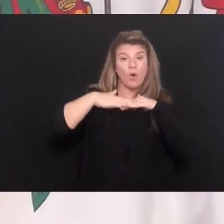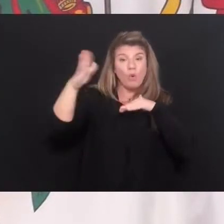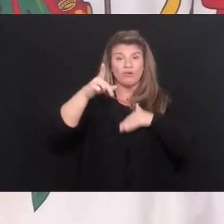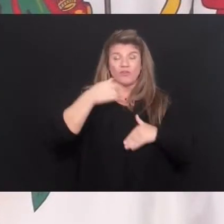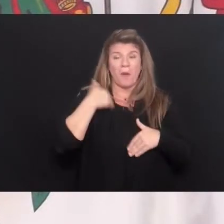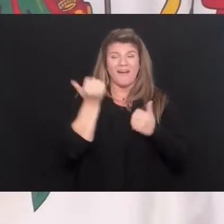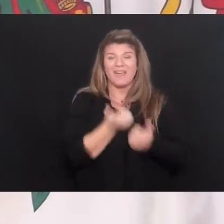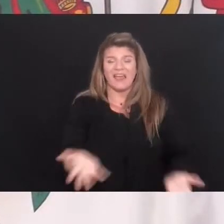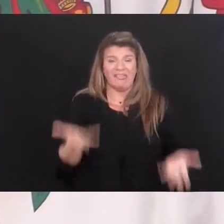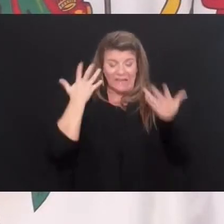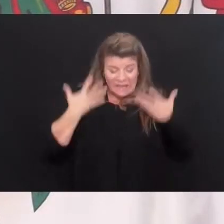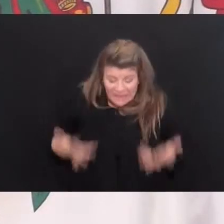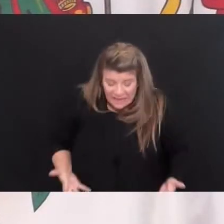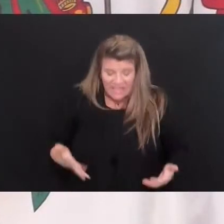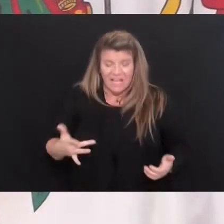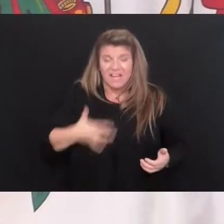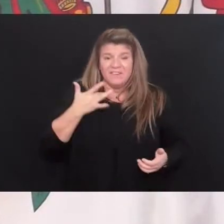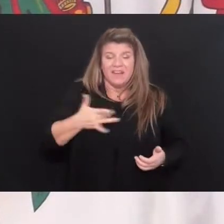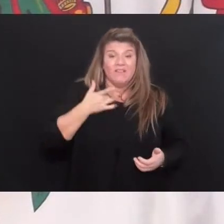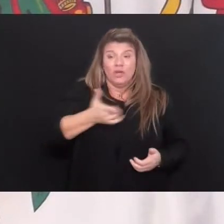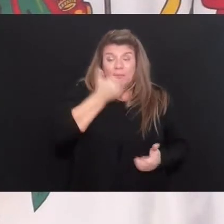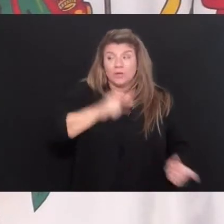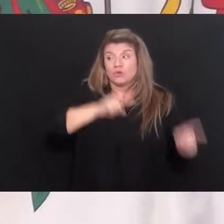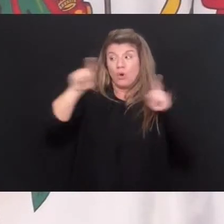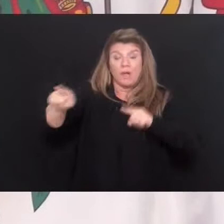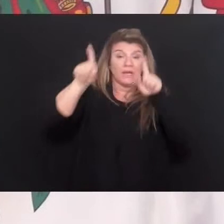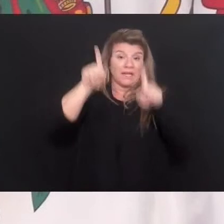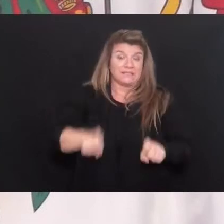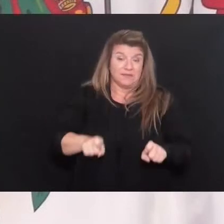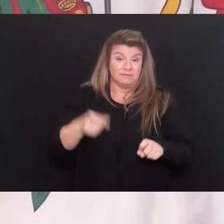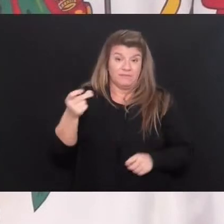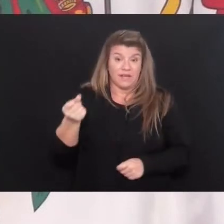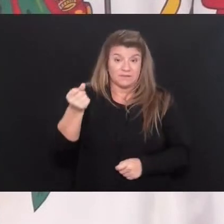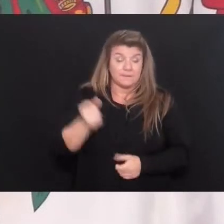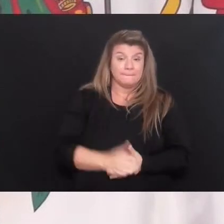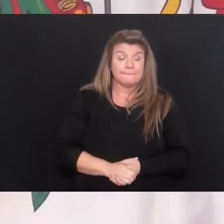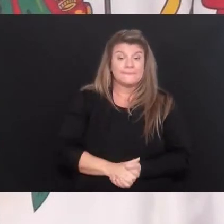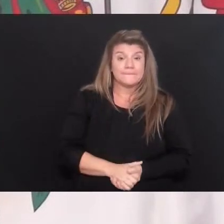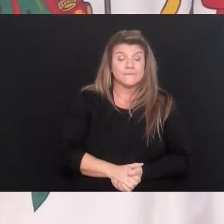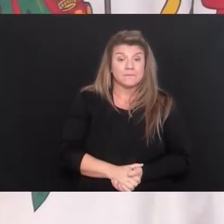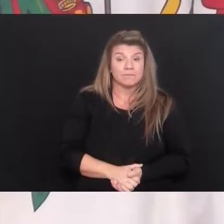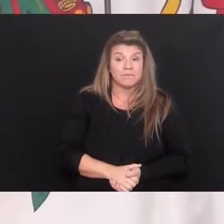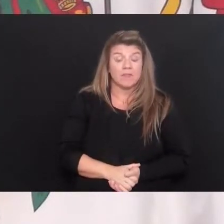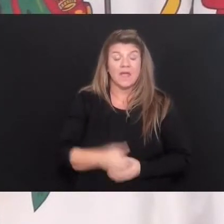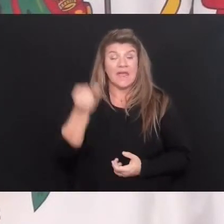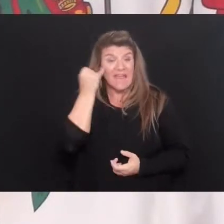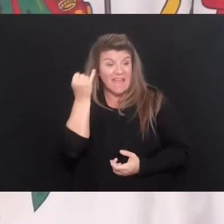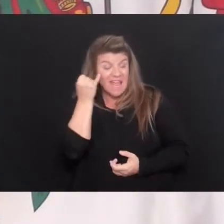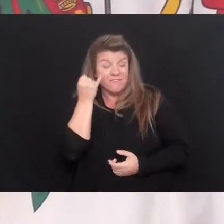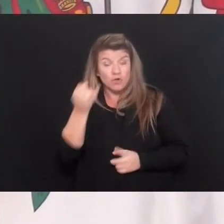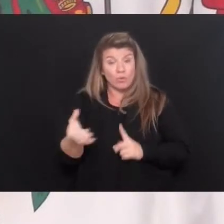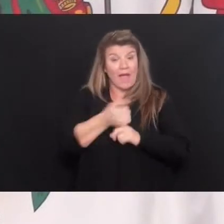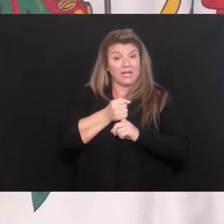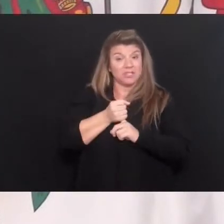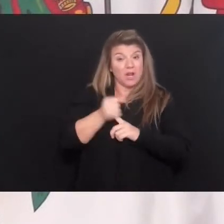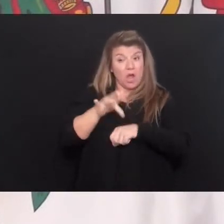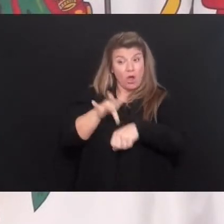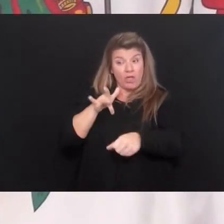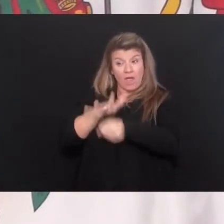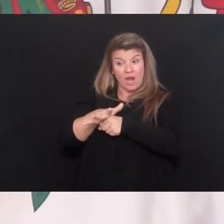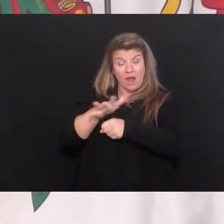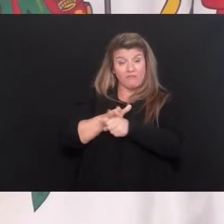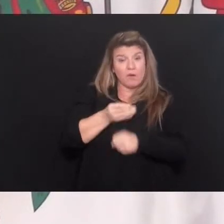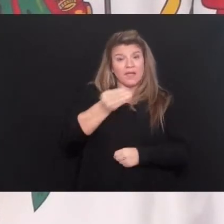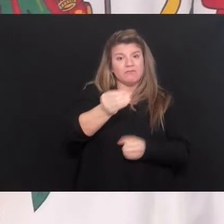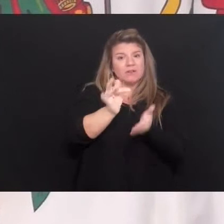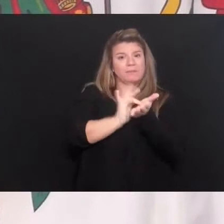any symptoms at all, you better get a test really quickly. You know, if we catch it early enough, we can give you the antibodies,